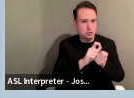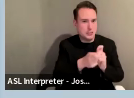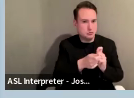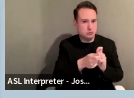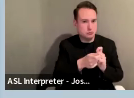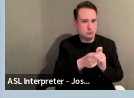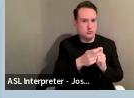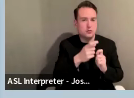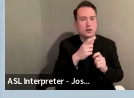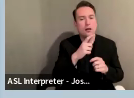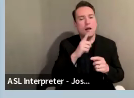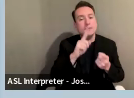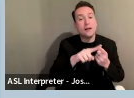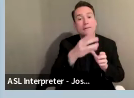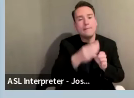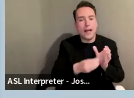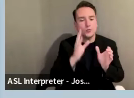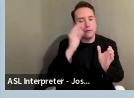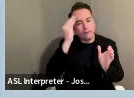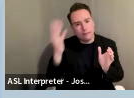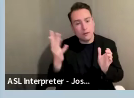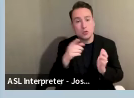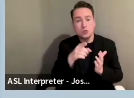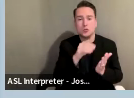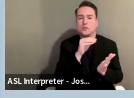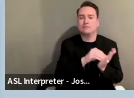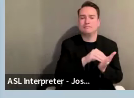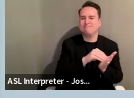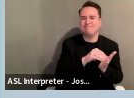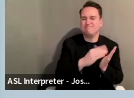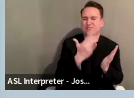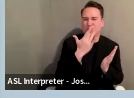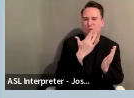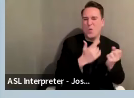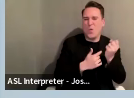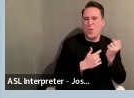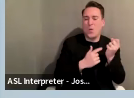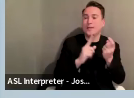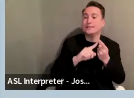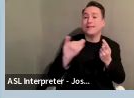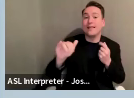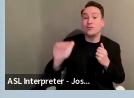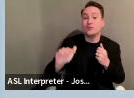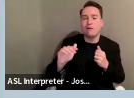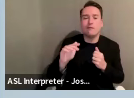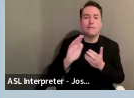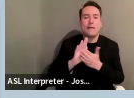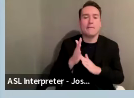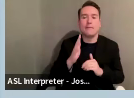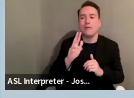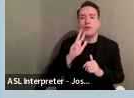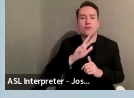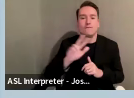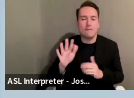be shared until you pass away. But you can state, I think it's going to be held in trust until that child attains the age of 35.